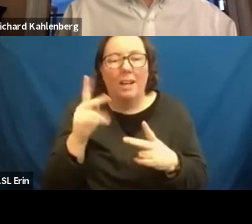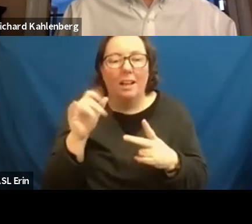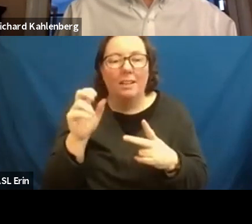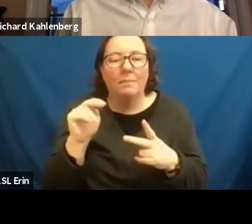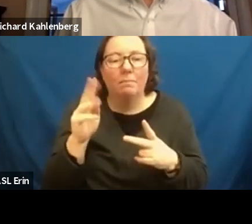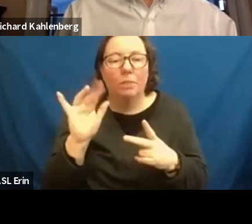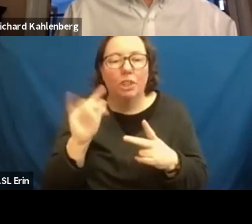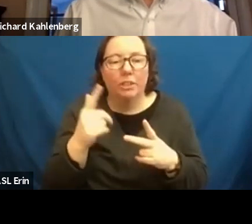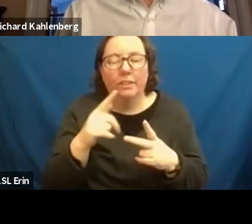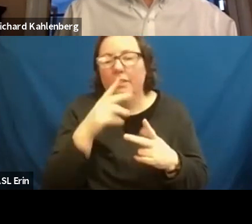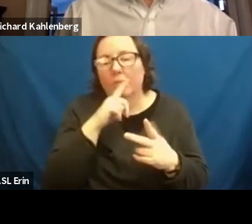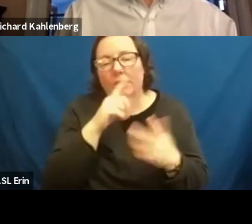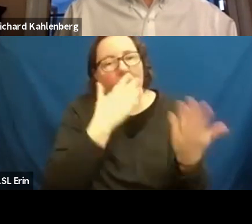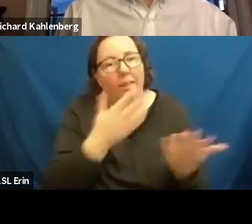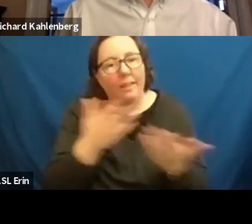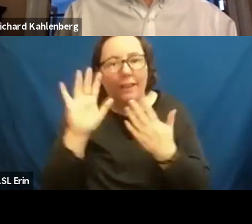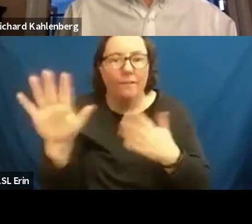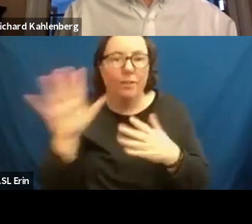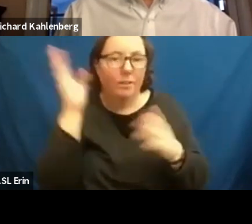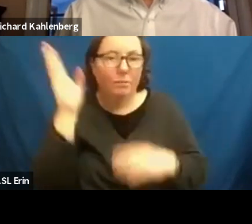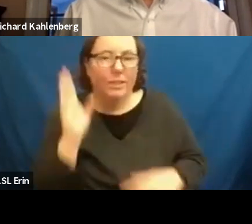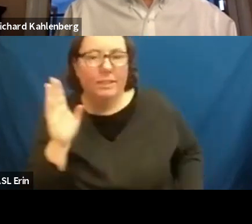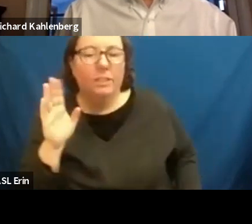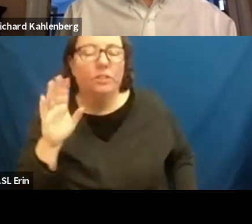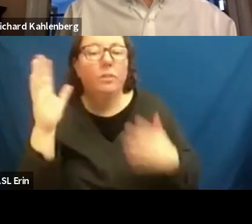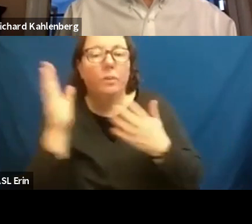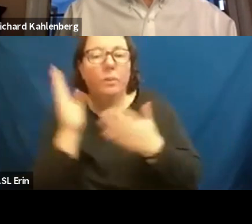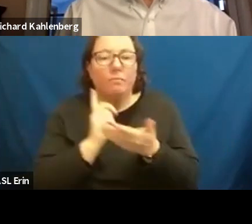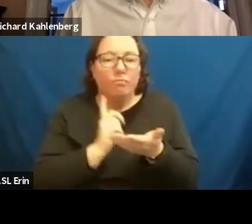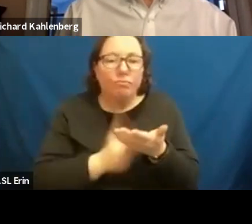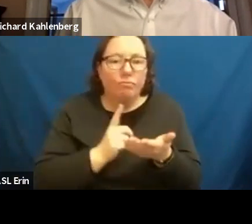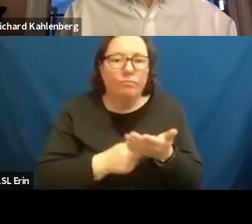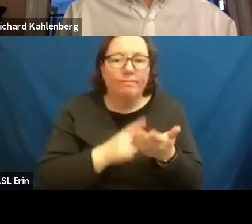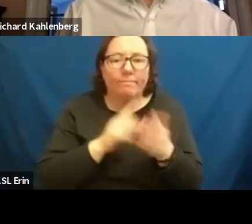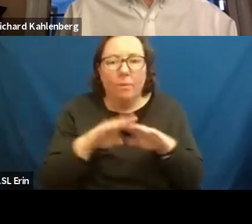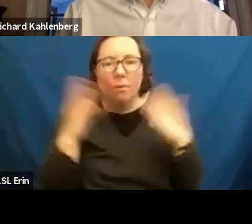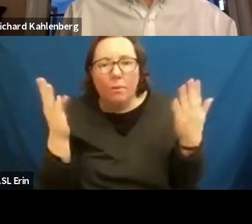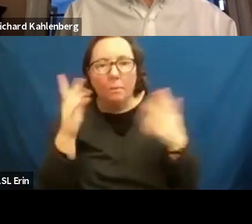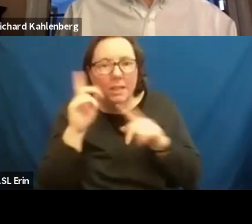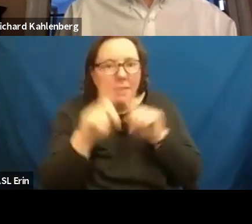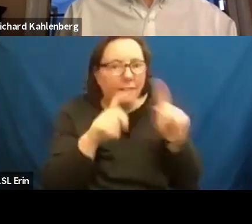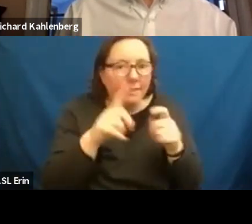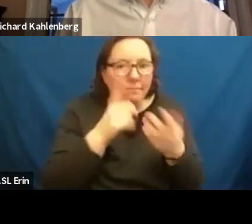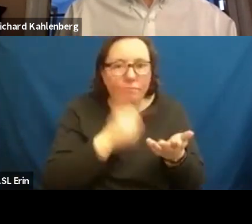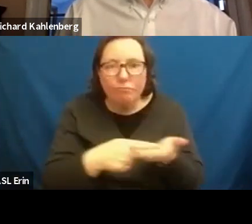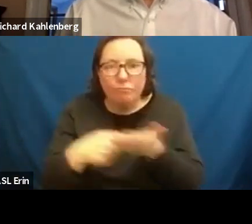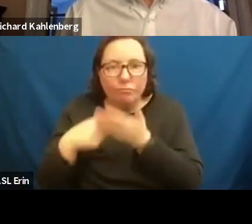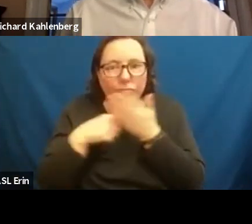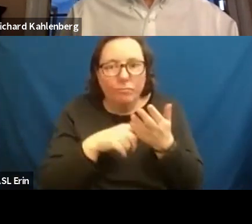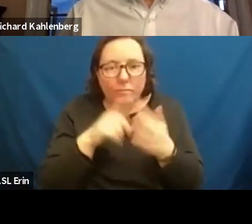presentations. We are going to open it up